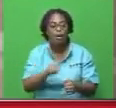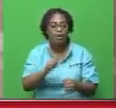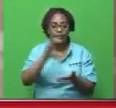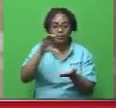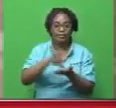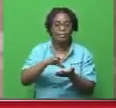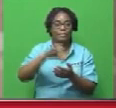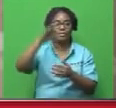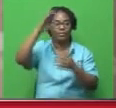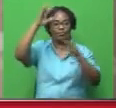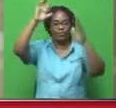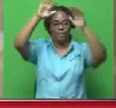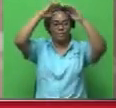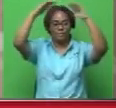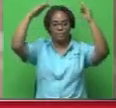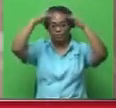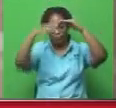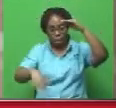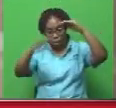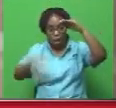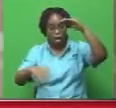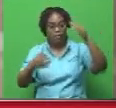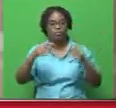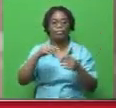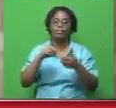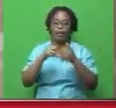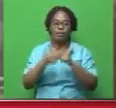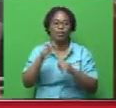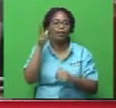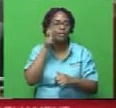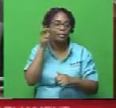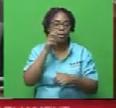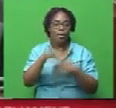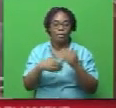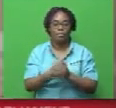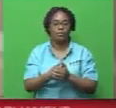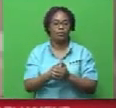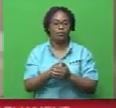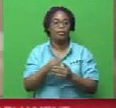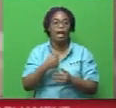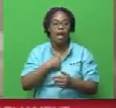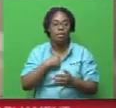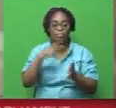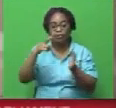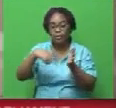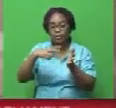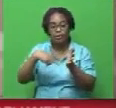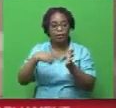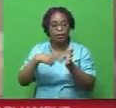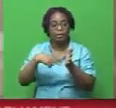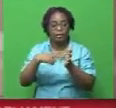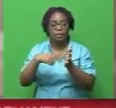heard, that we heard about. But I have been reading the Public Sector